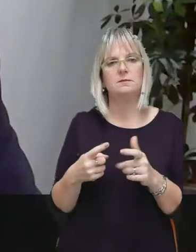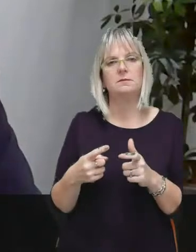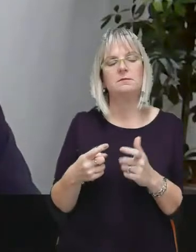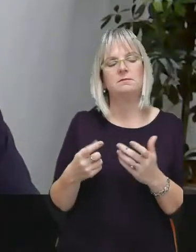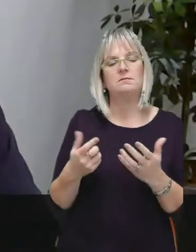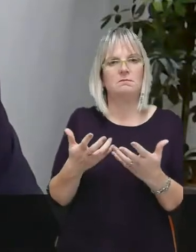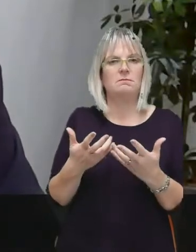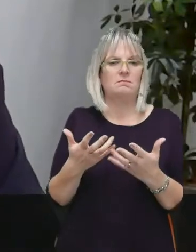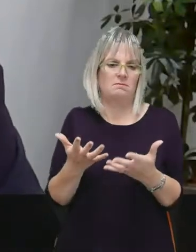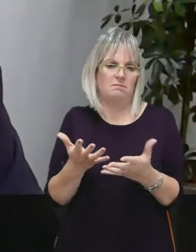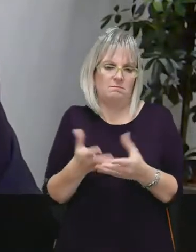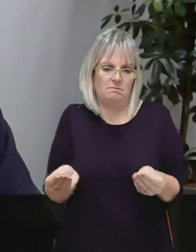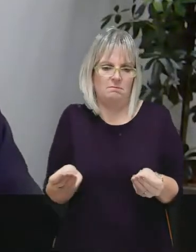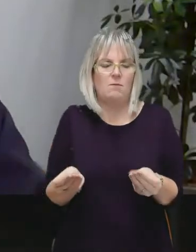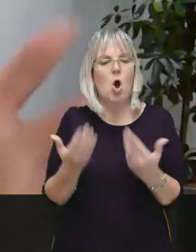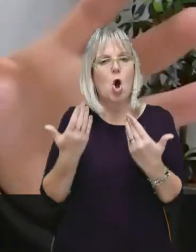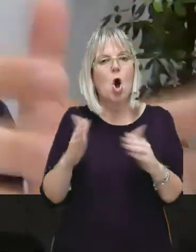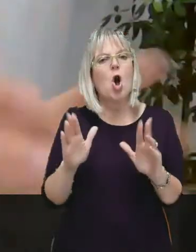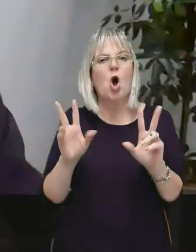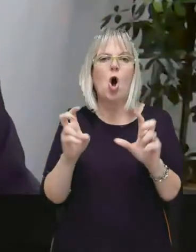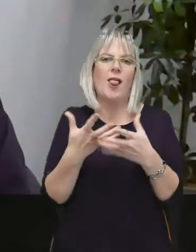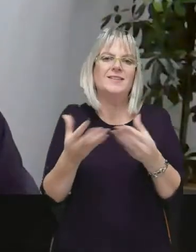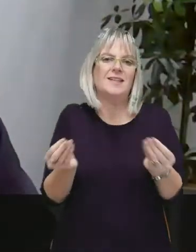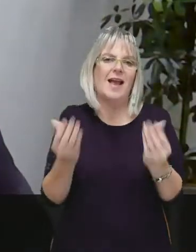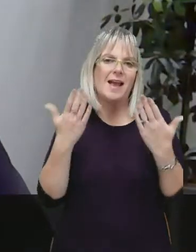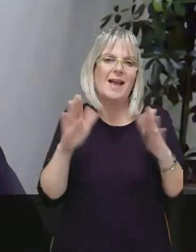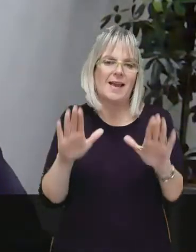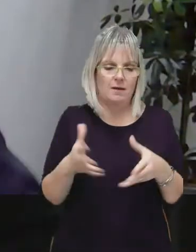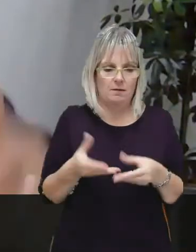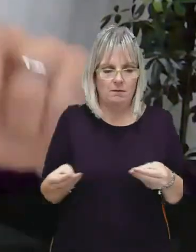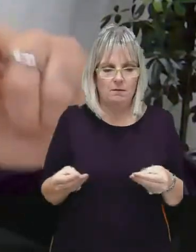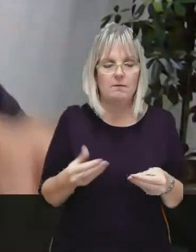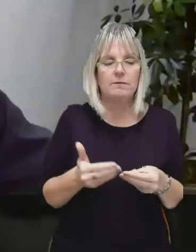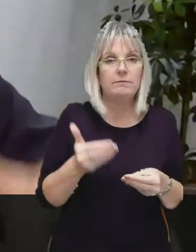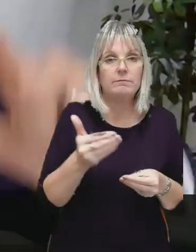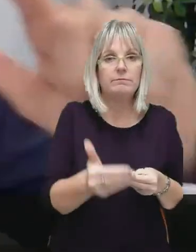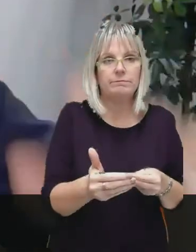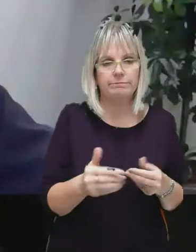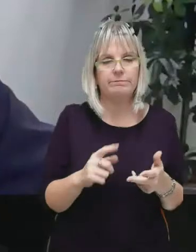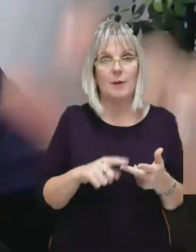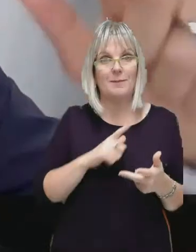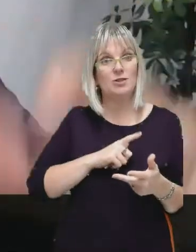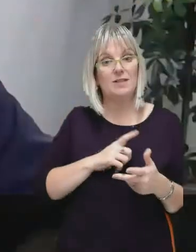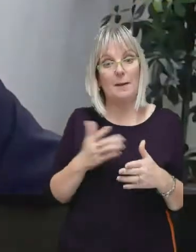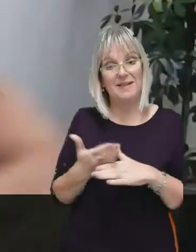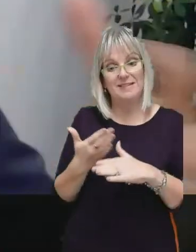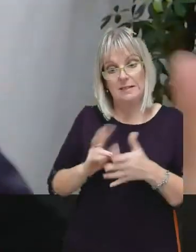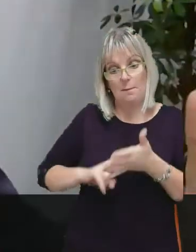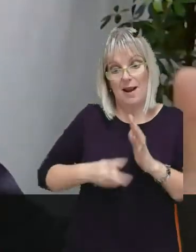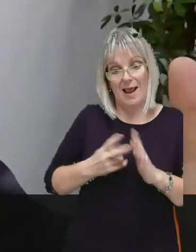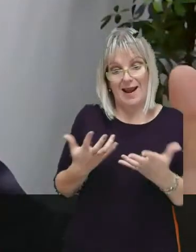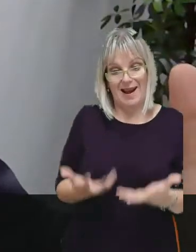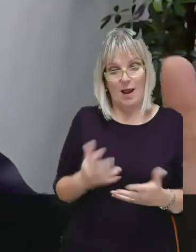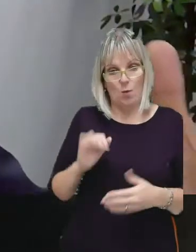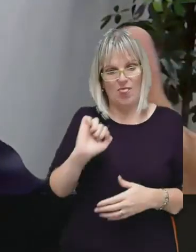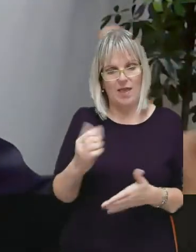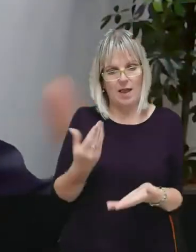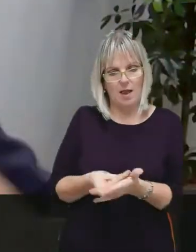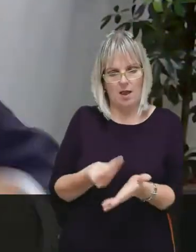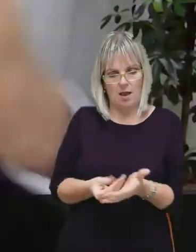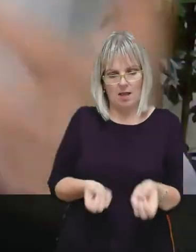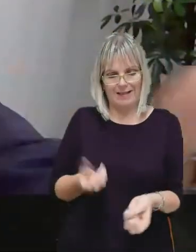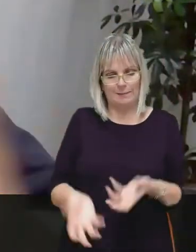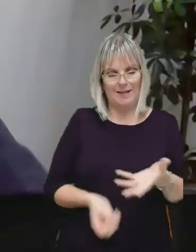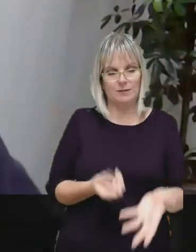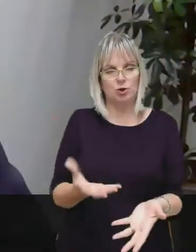for their plans for next year. The third idea we had was for targeted financial support for those sectors that rely